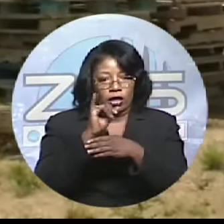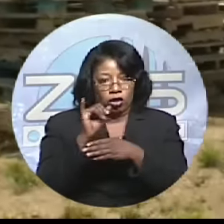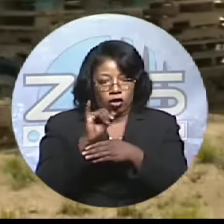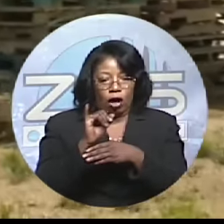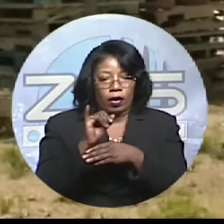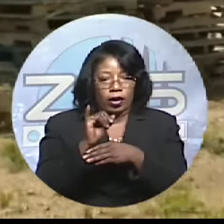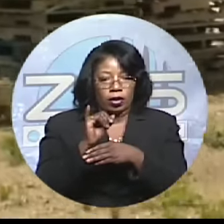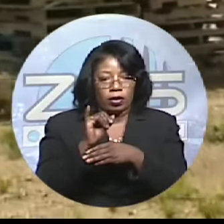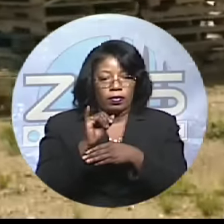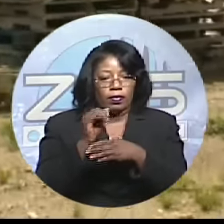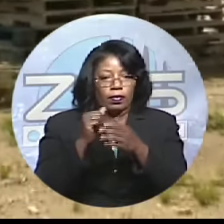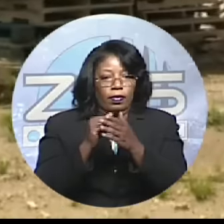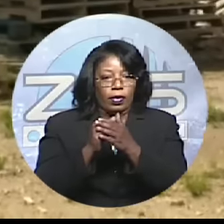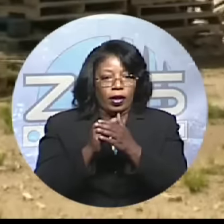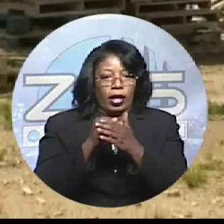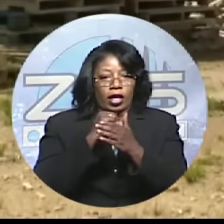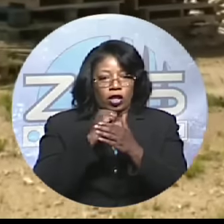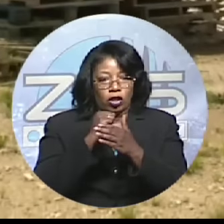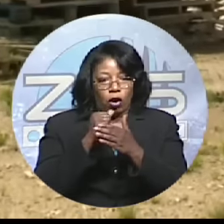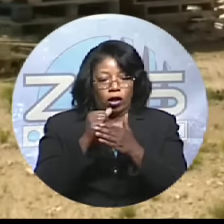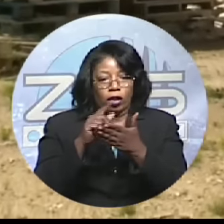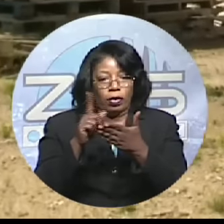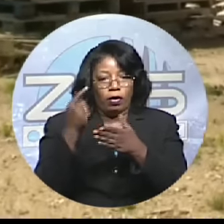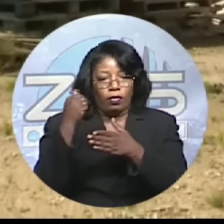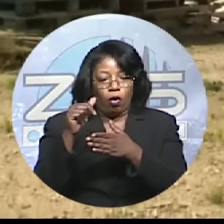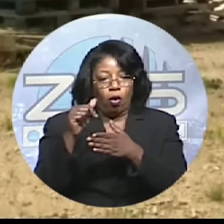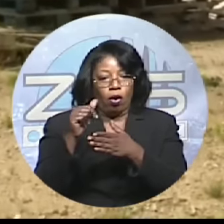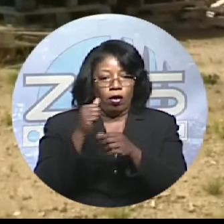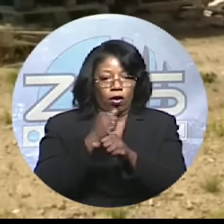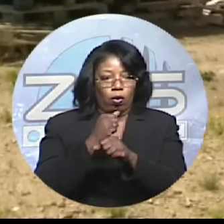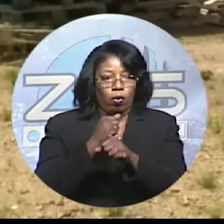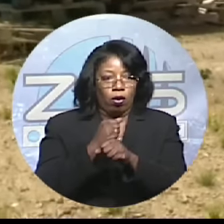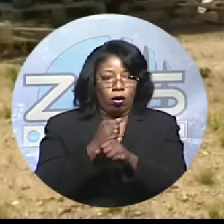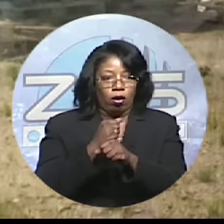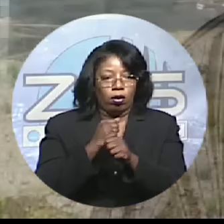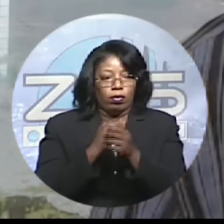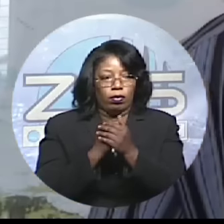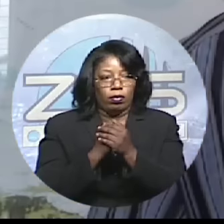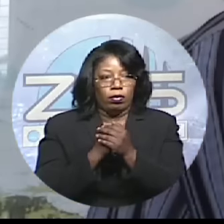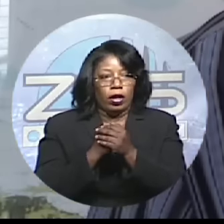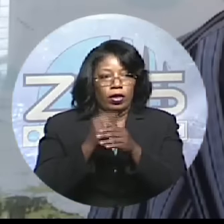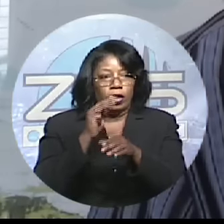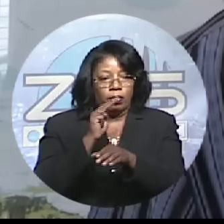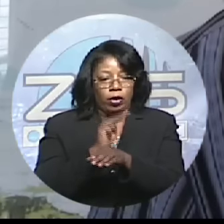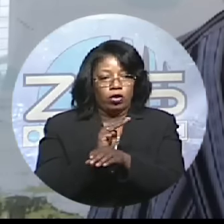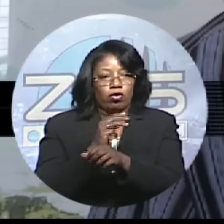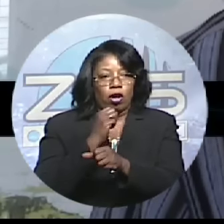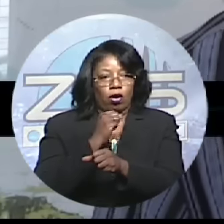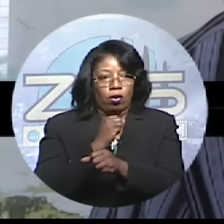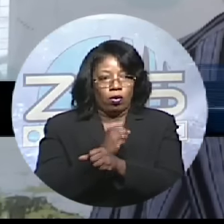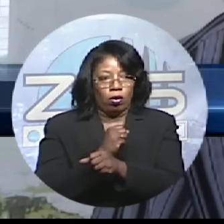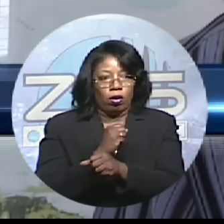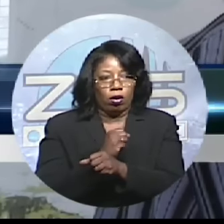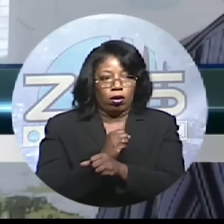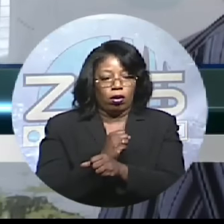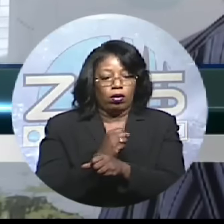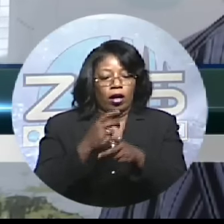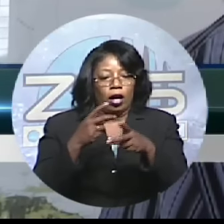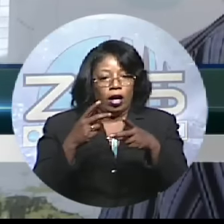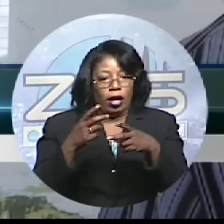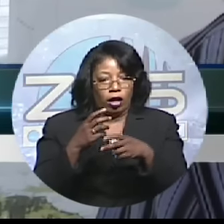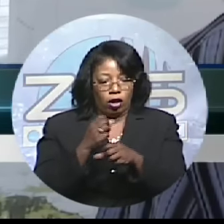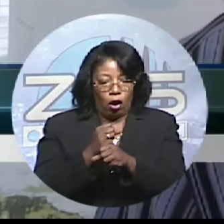the contractor for the phase of the work. The Ministry of Works has commissioned a contractor